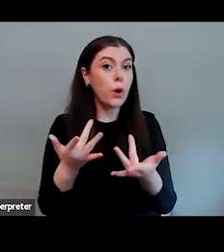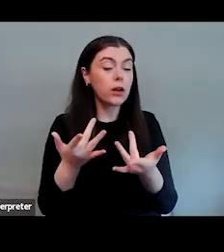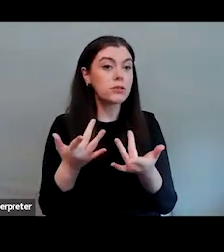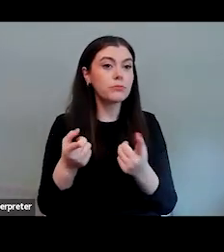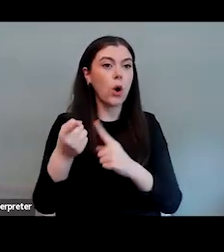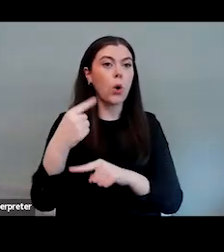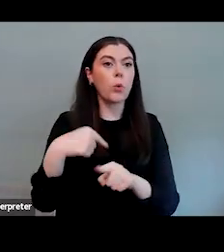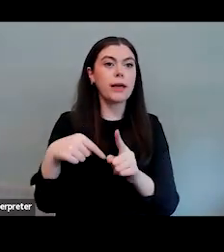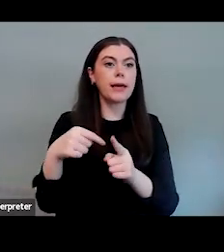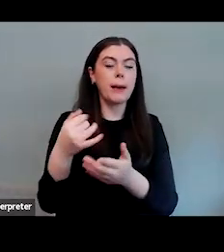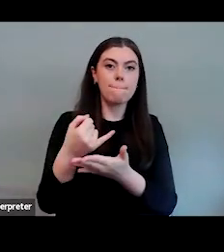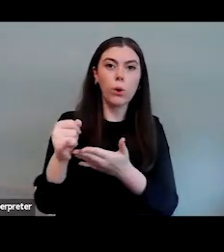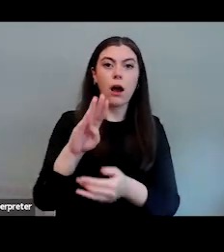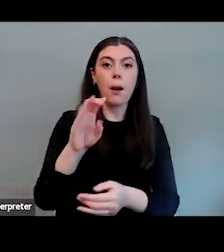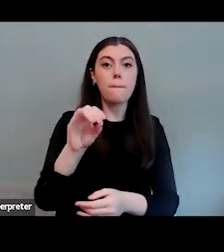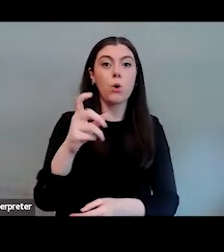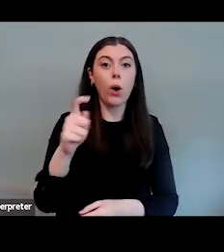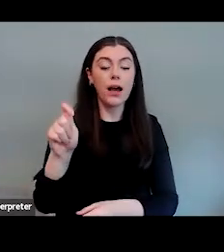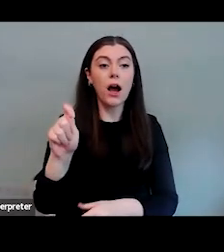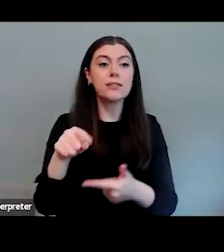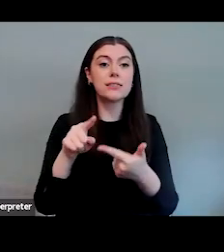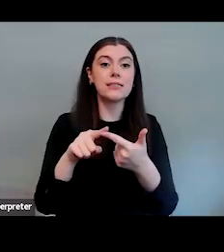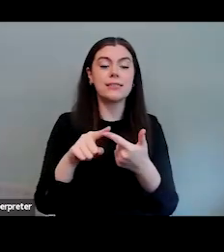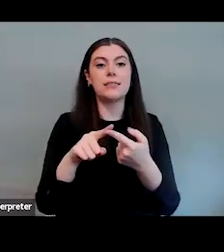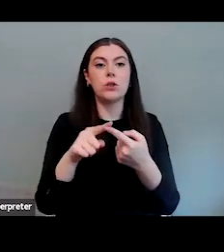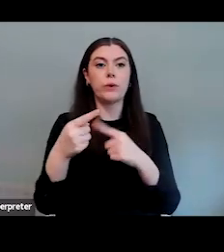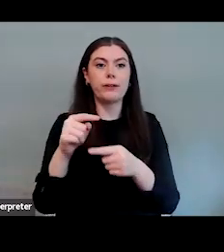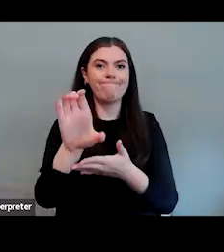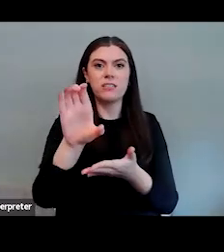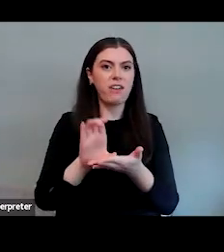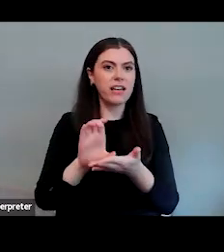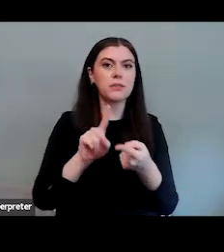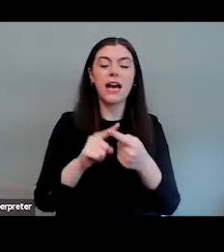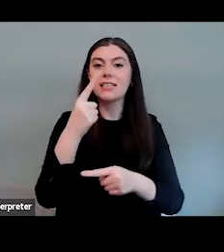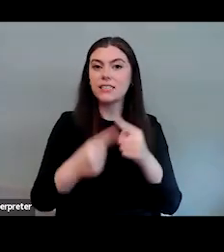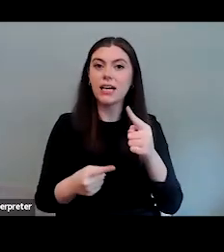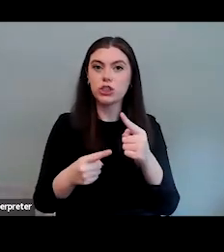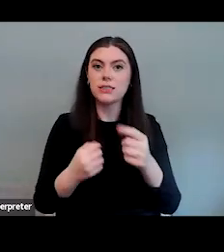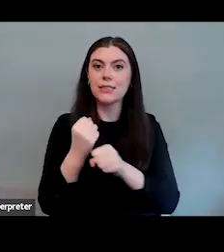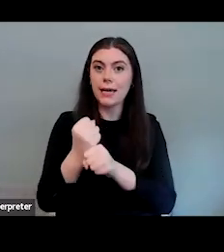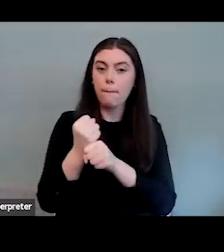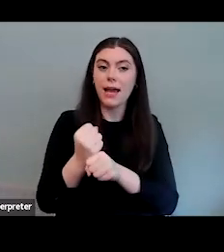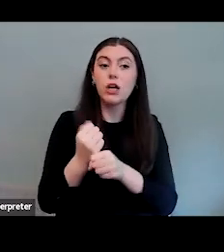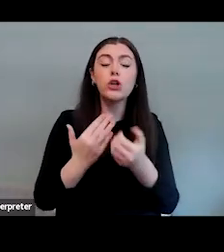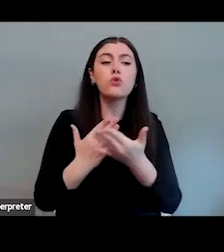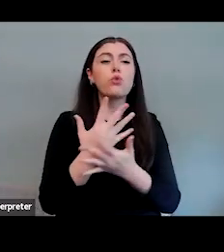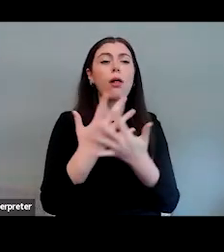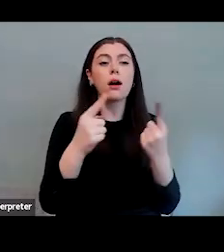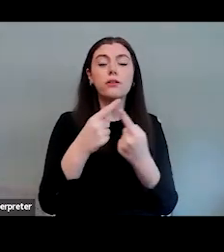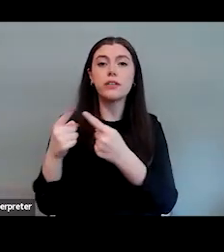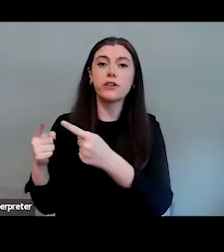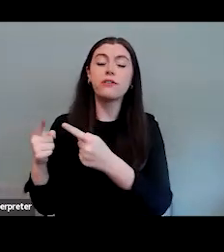Boycott, Divestment and Sanctions campaign. And we have, across all of these different works and in the way we